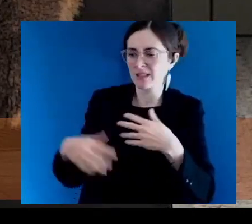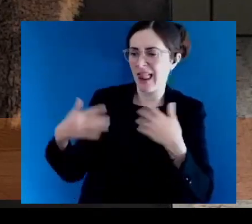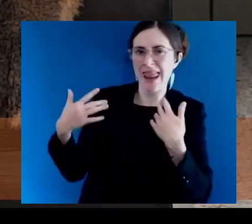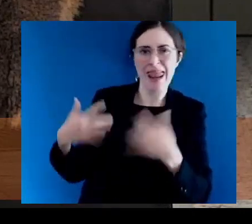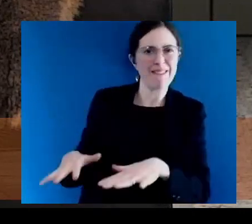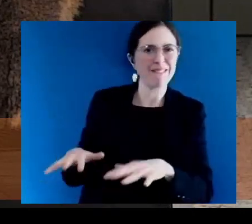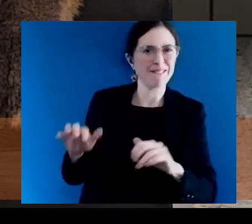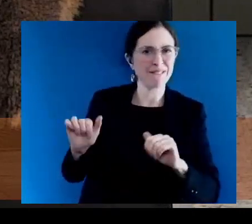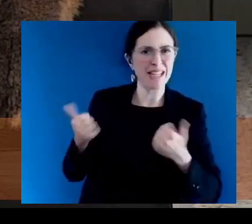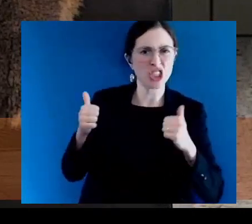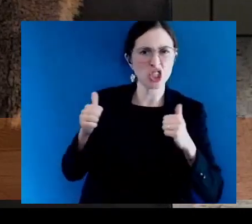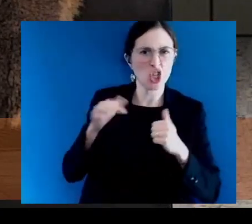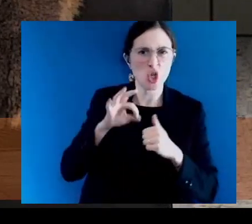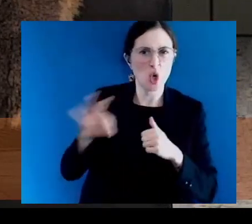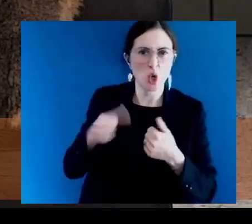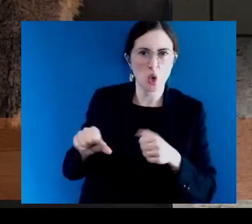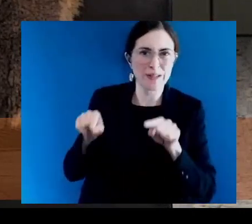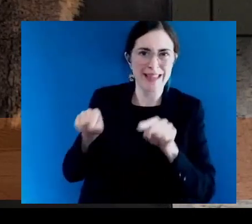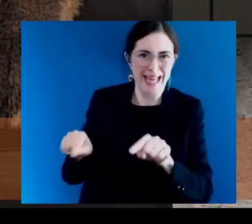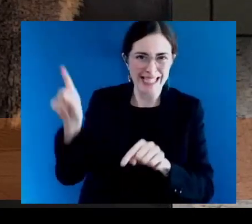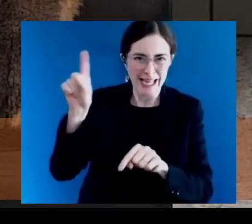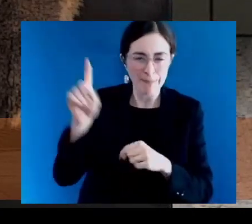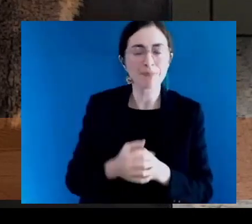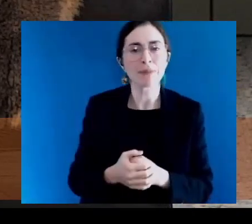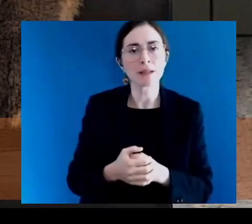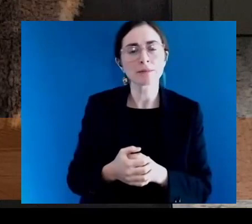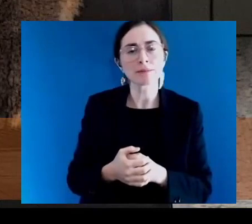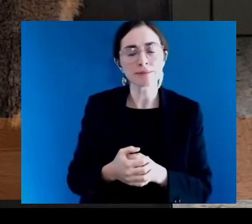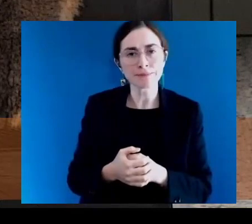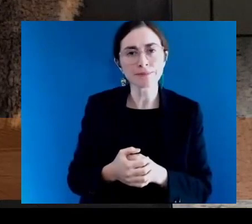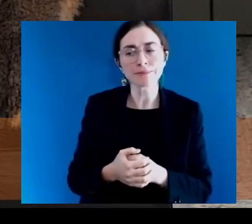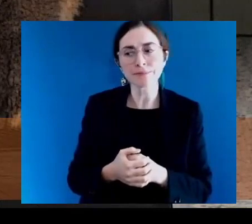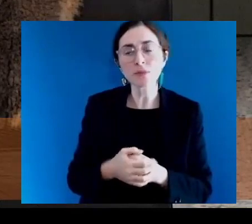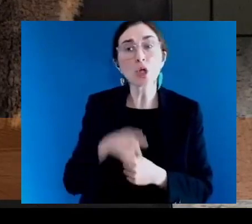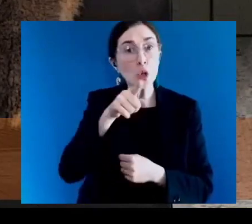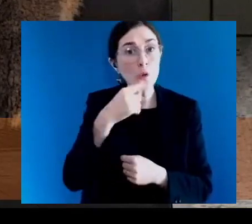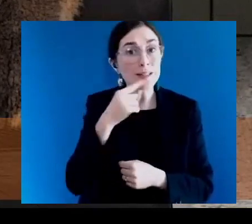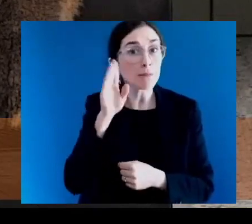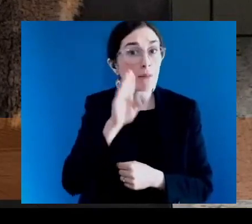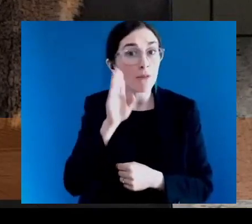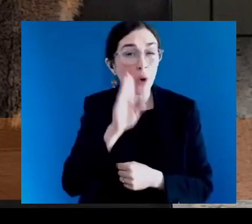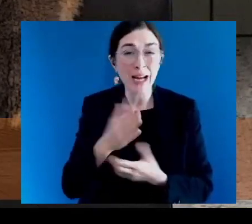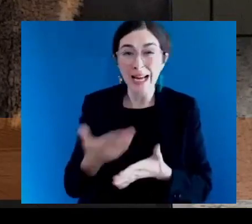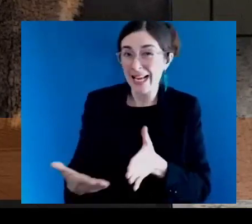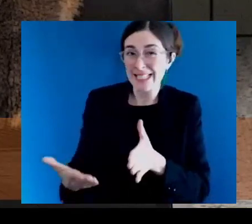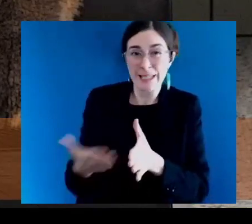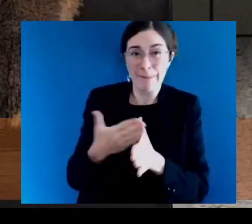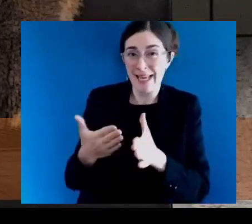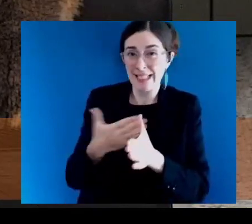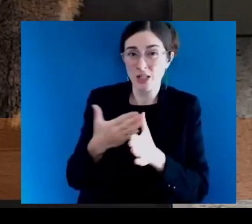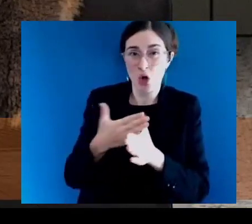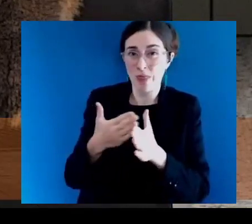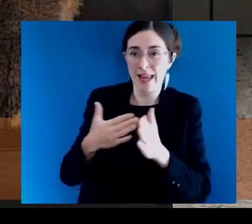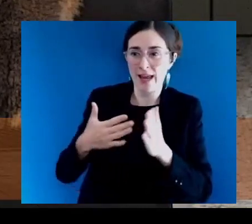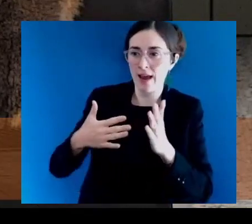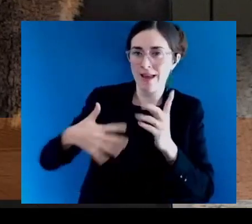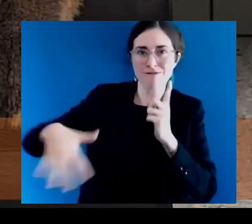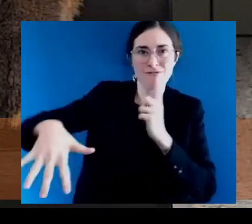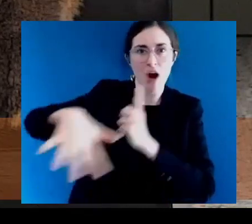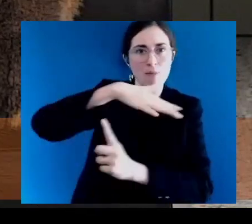generally. First of all, the successful remediation of mines depends first on the adequacy of the environmental bond that is